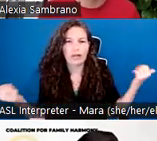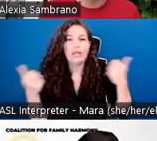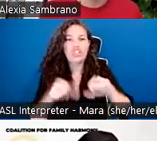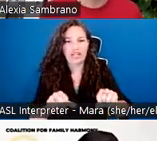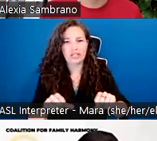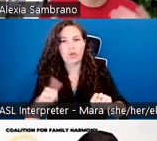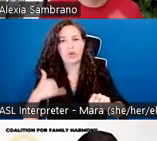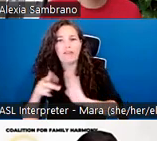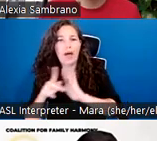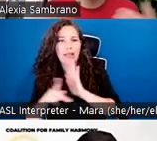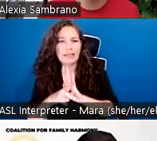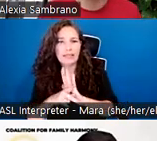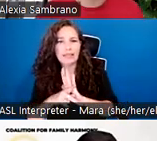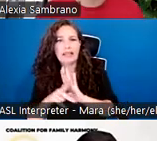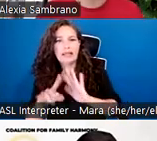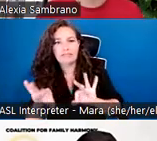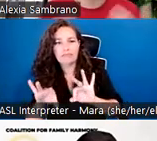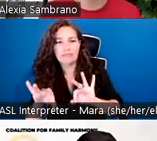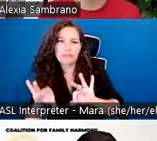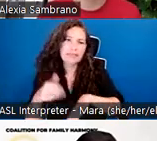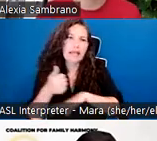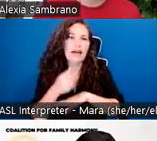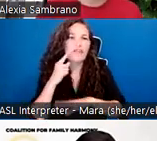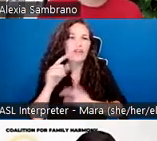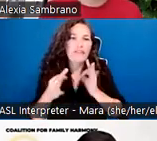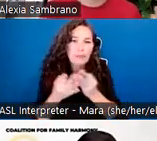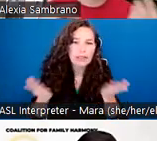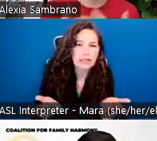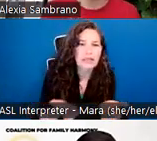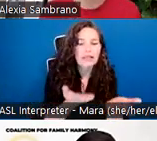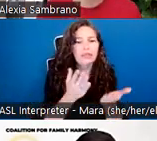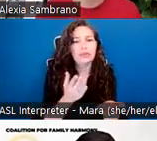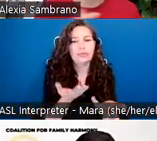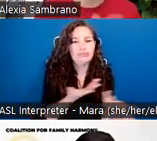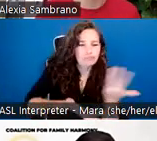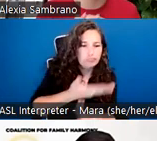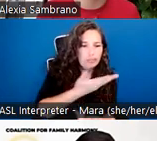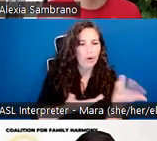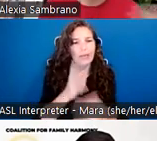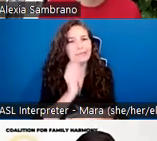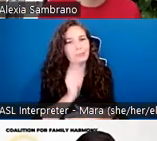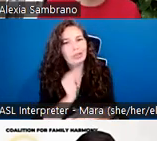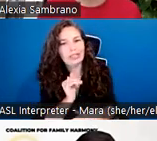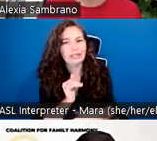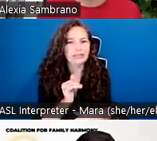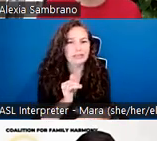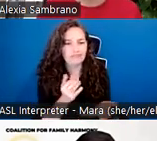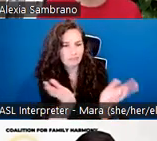patients, go through the gender affirming care experience and talk to their families is always really